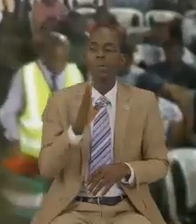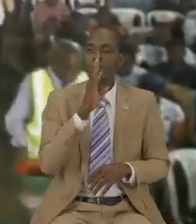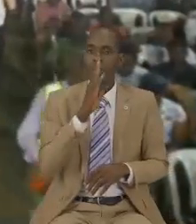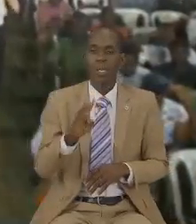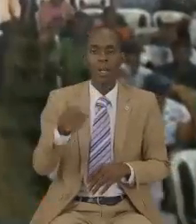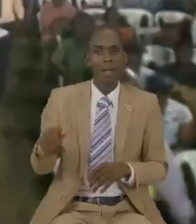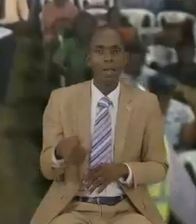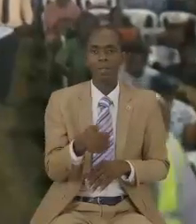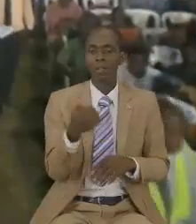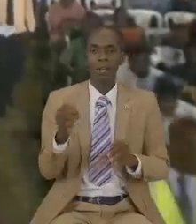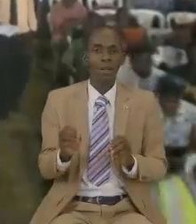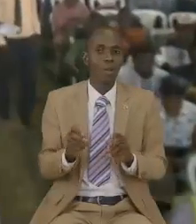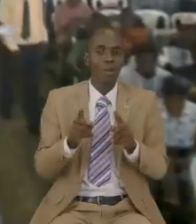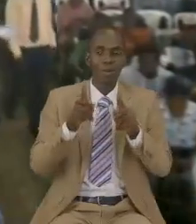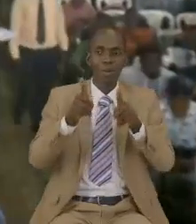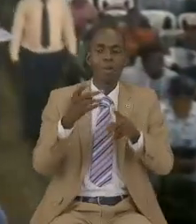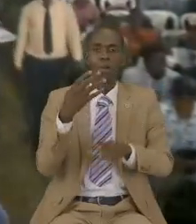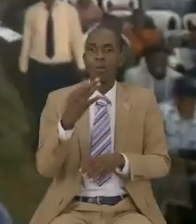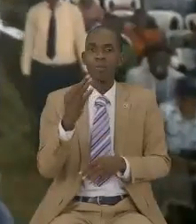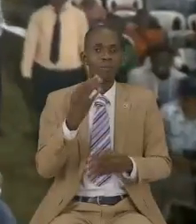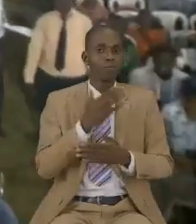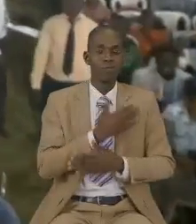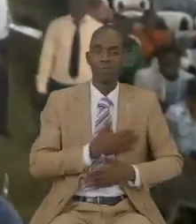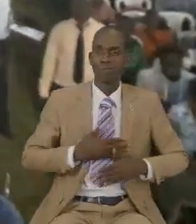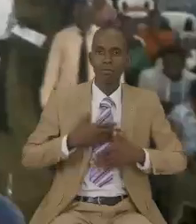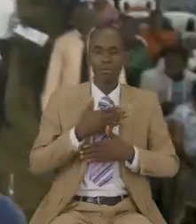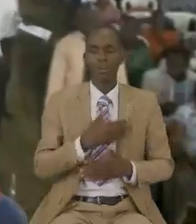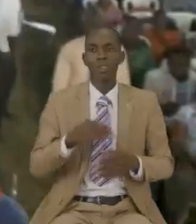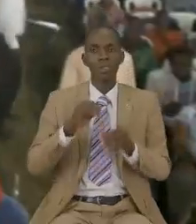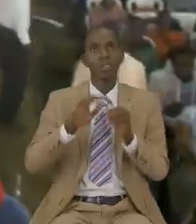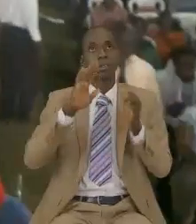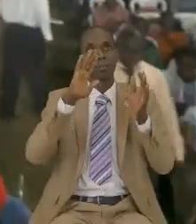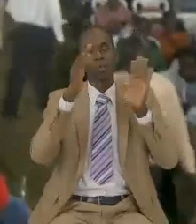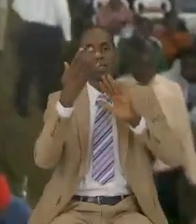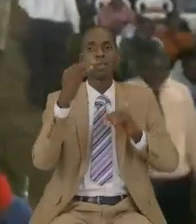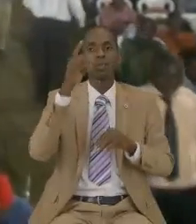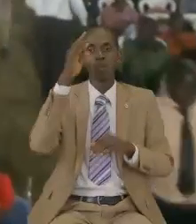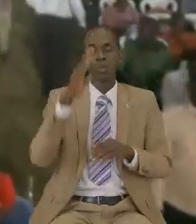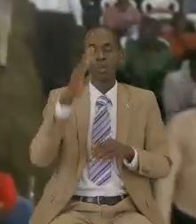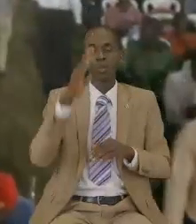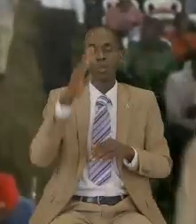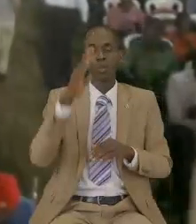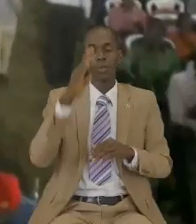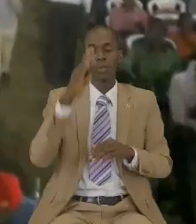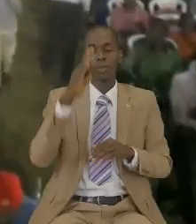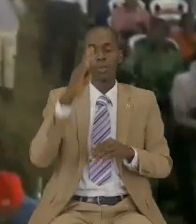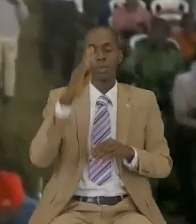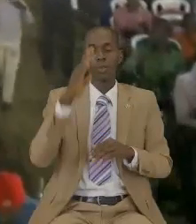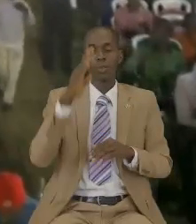round of, you know, feasting where the servant of the Lord will be